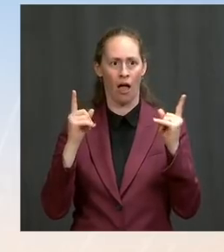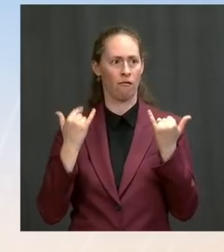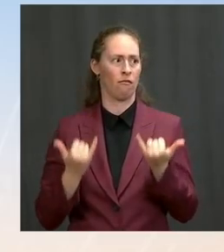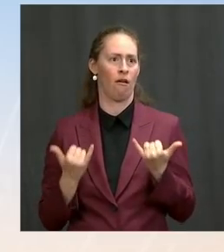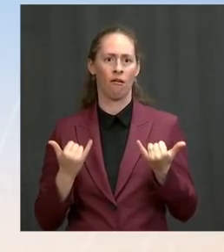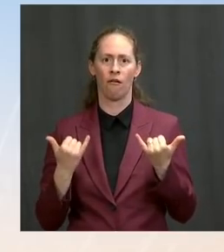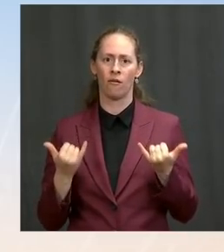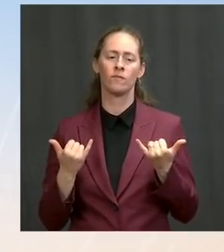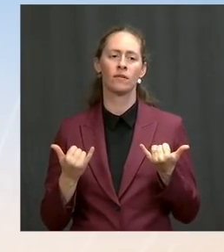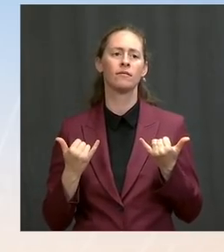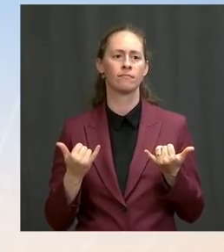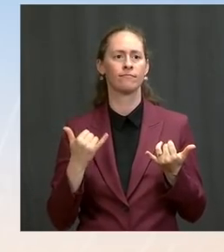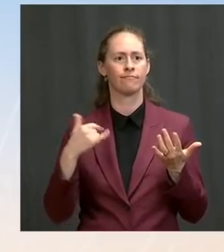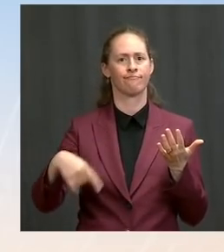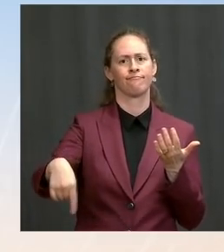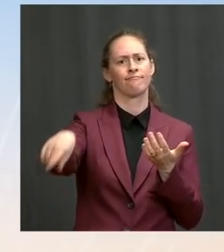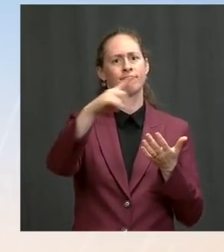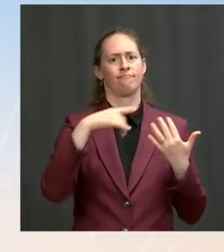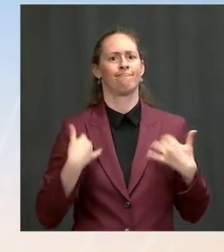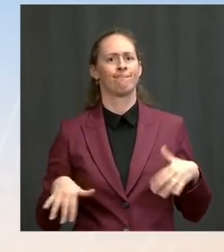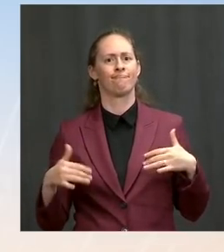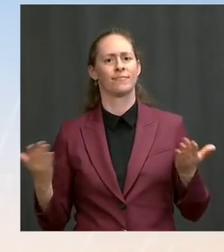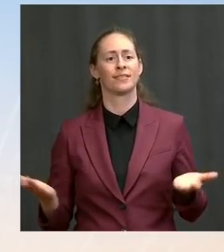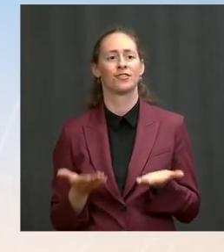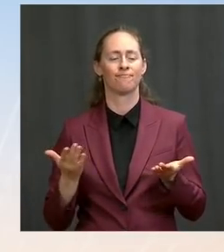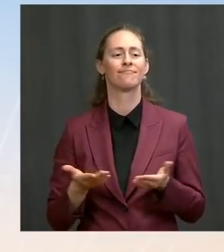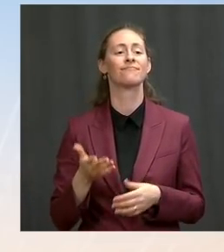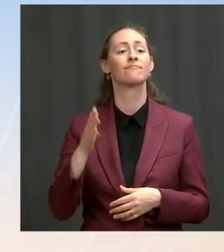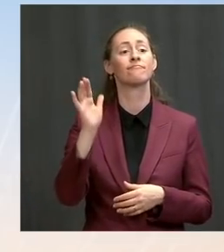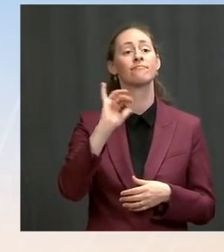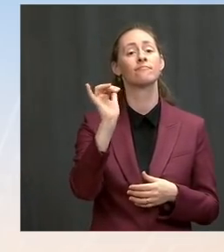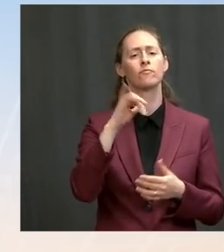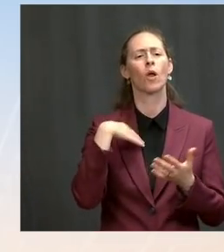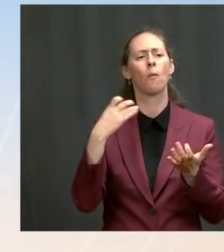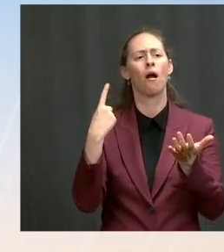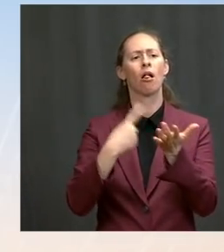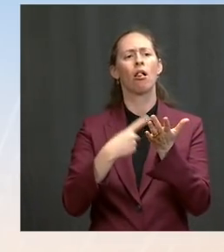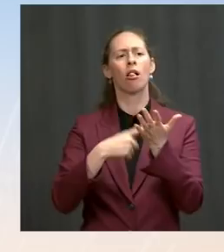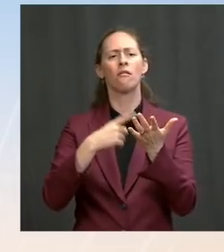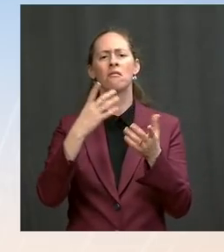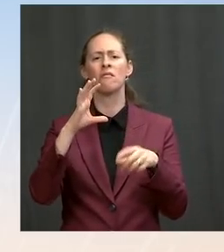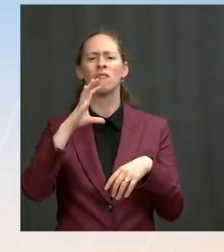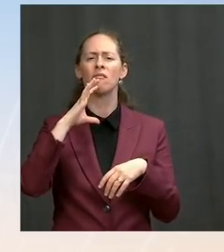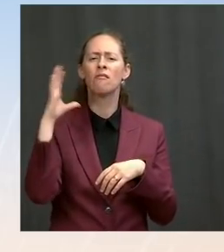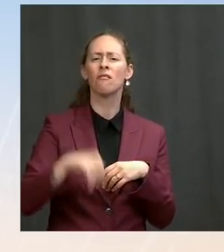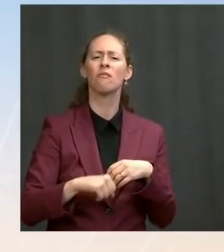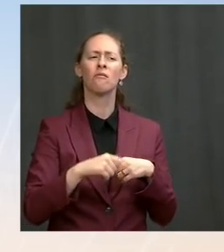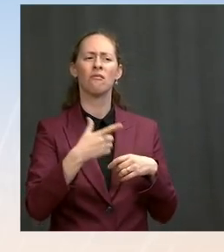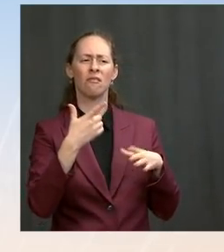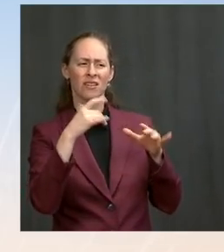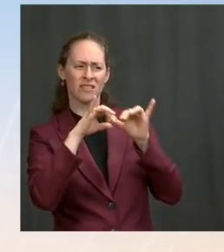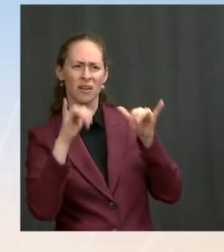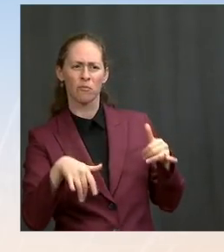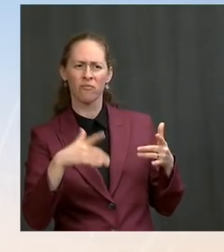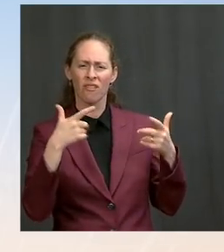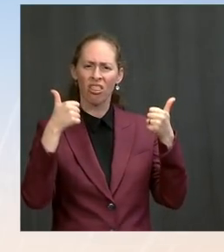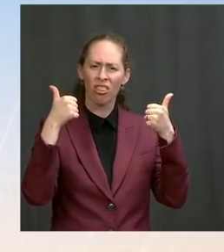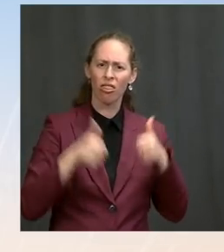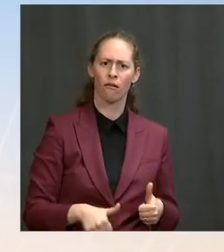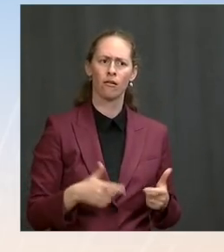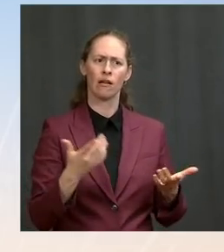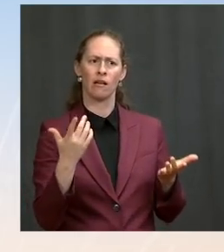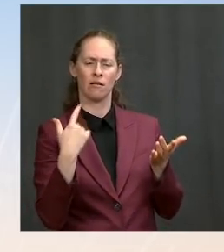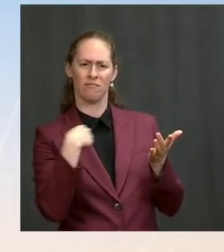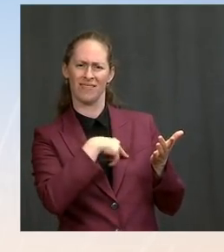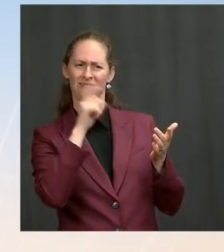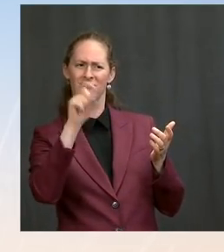in American history. By upgrading and repairing our aging infrastructure, it will ensure people have reliable access to